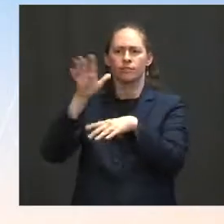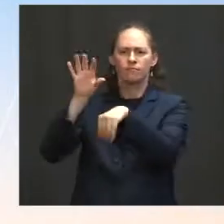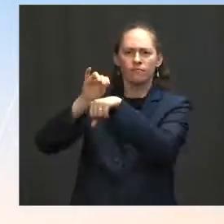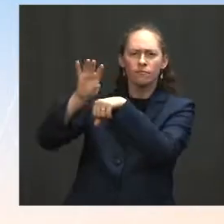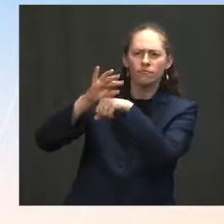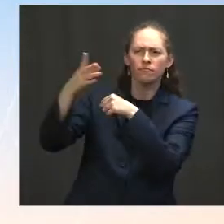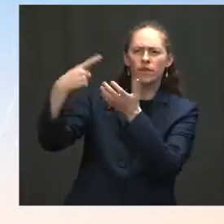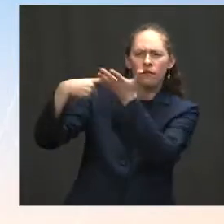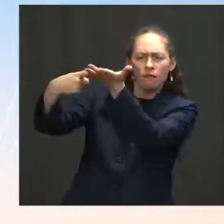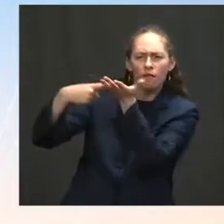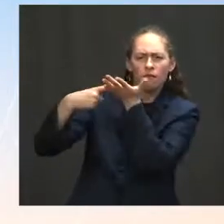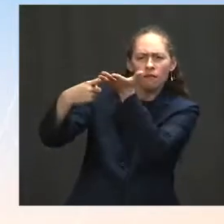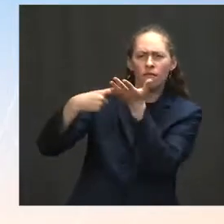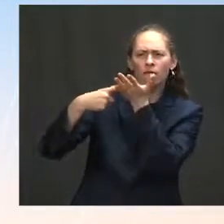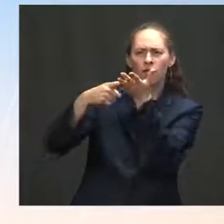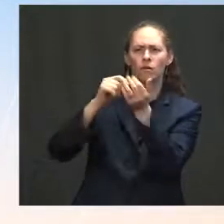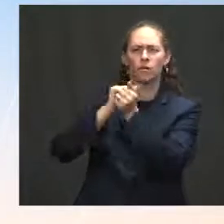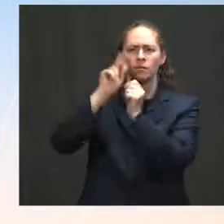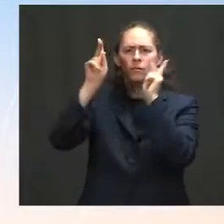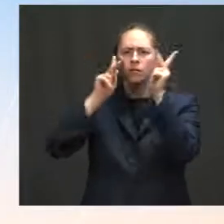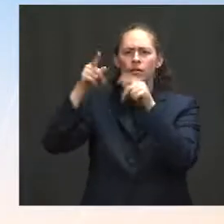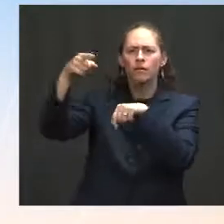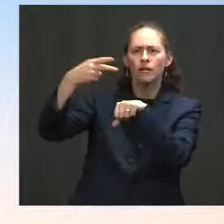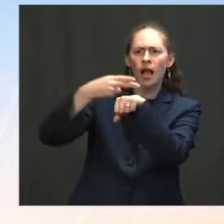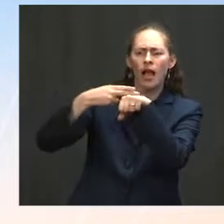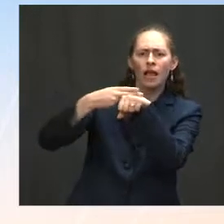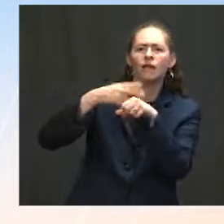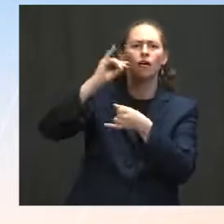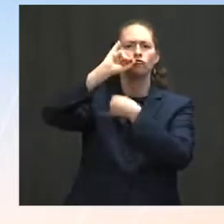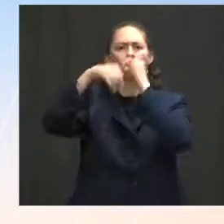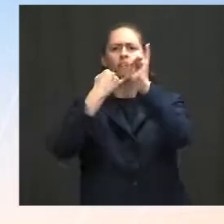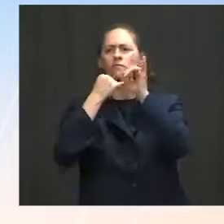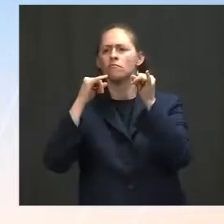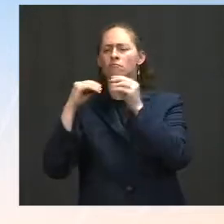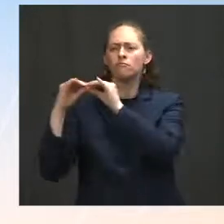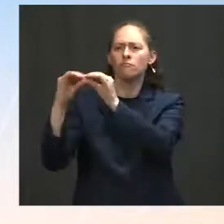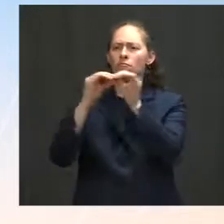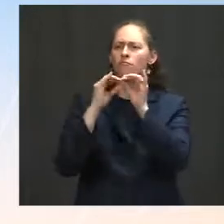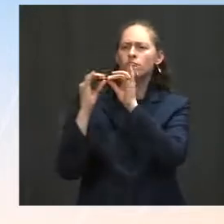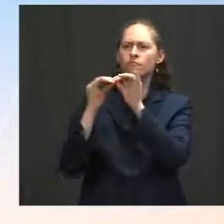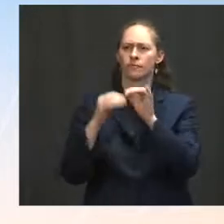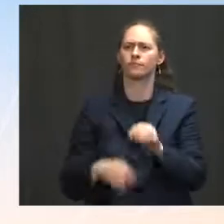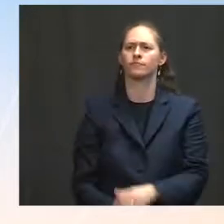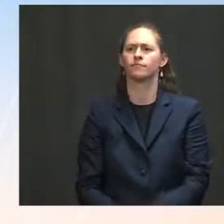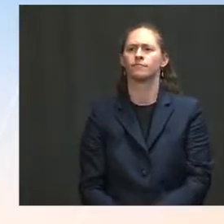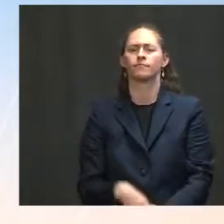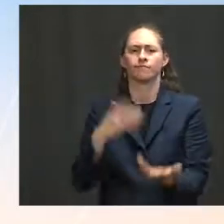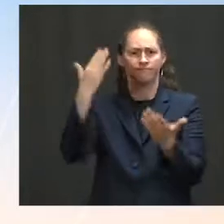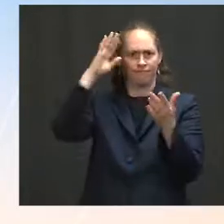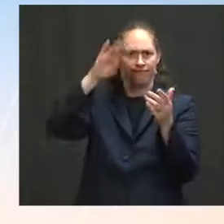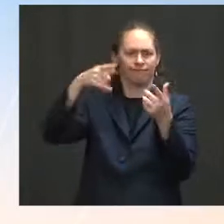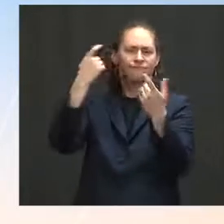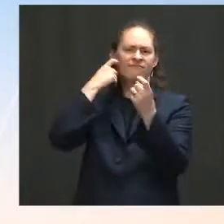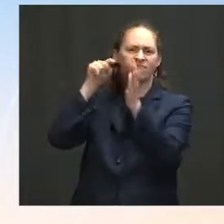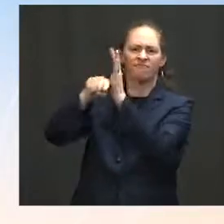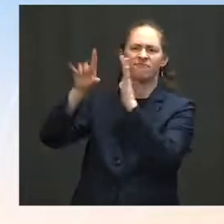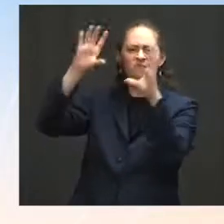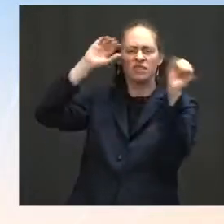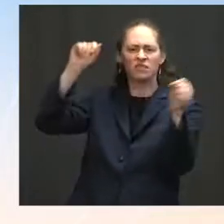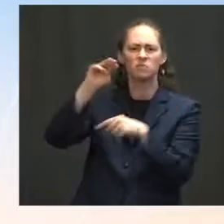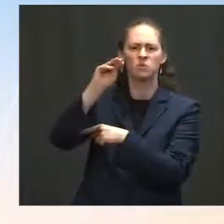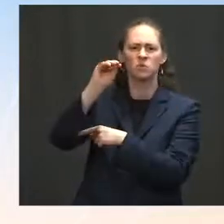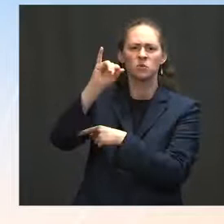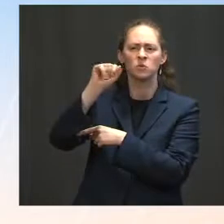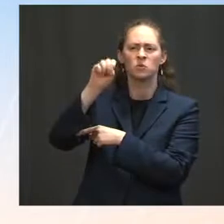to support the Haitian people in the aftermath of the assassination of the president. In response to the Haitian government's request for security